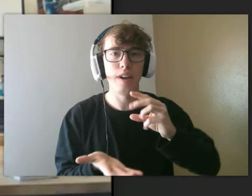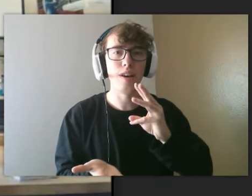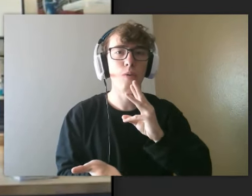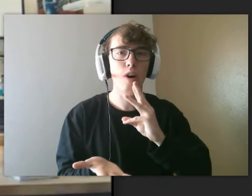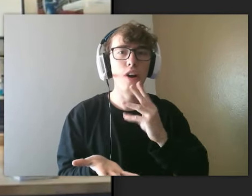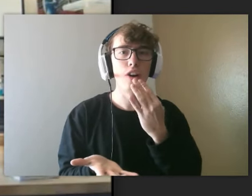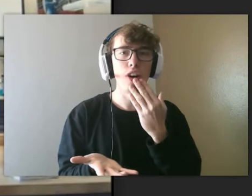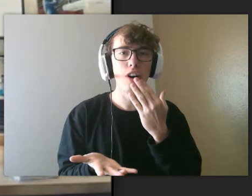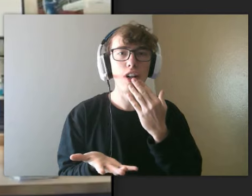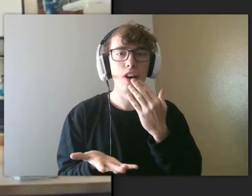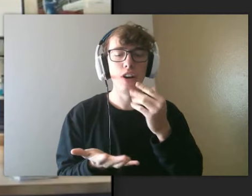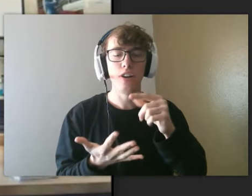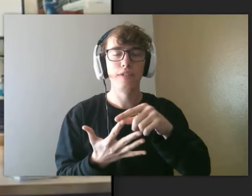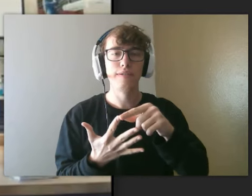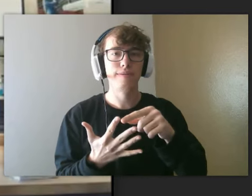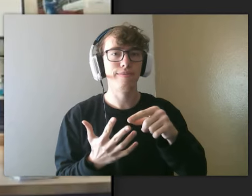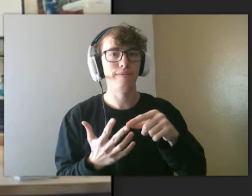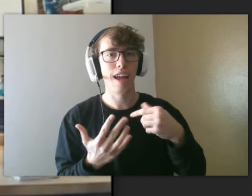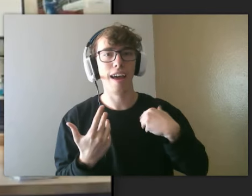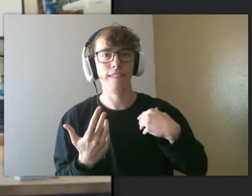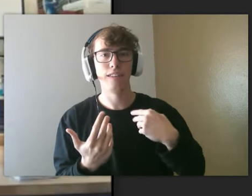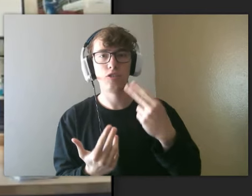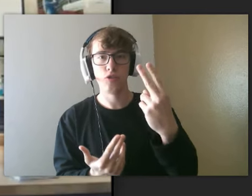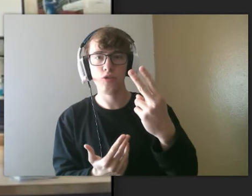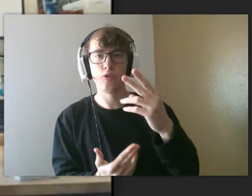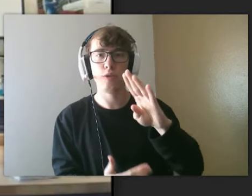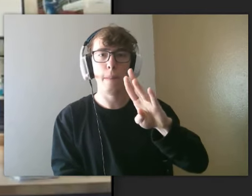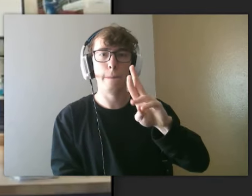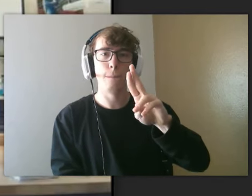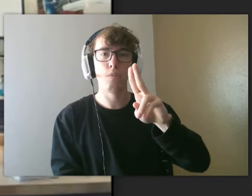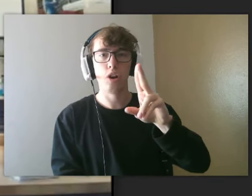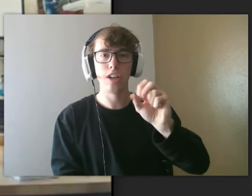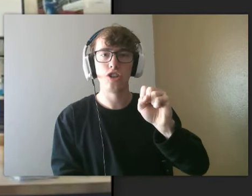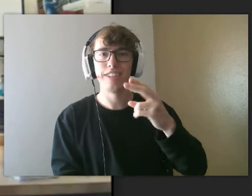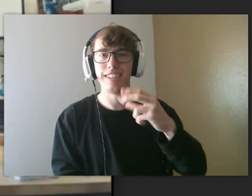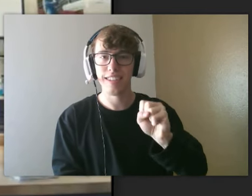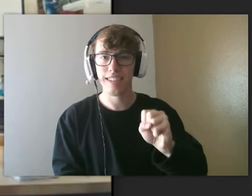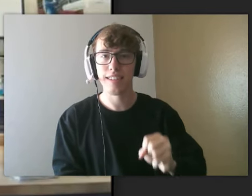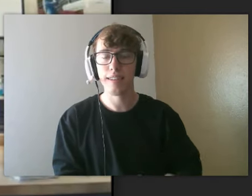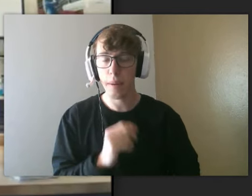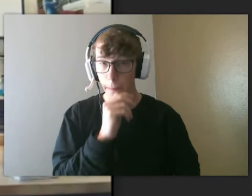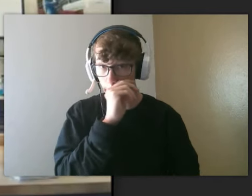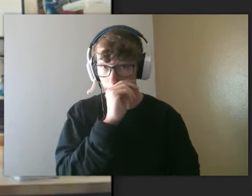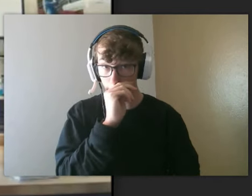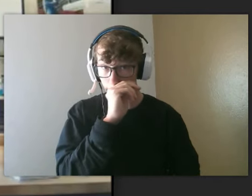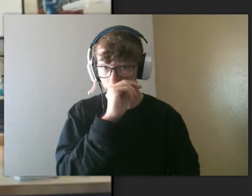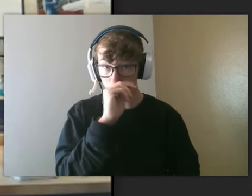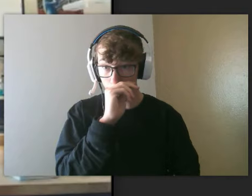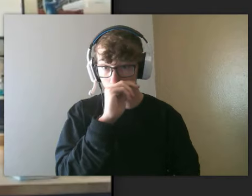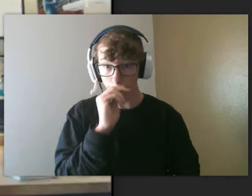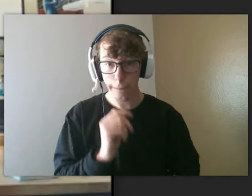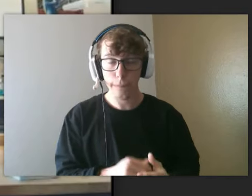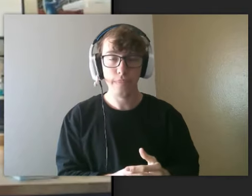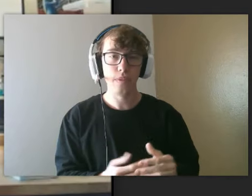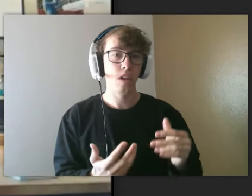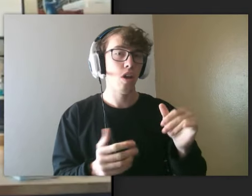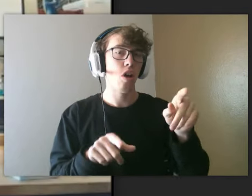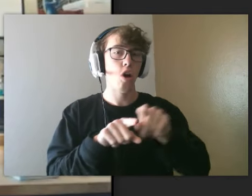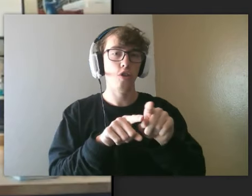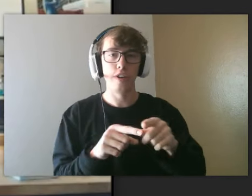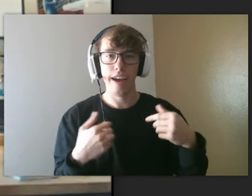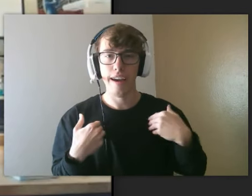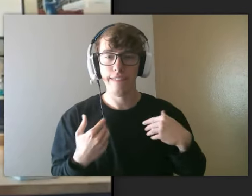set of 2 brushes, one flat, one round, and you will also find within that some pieces